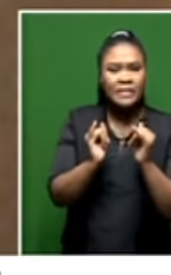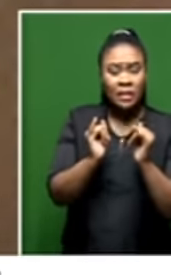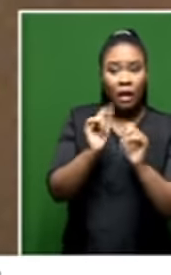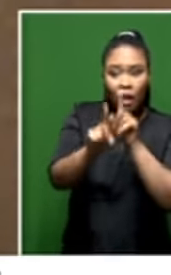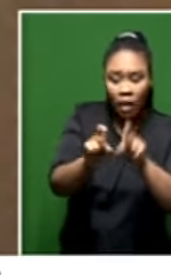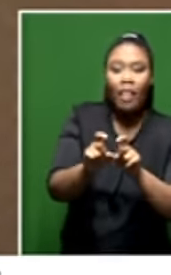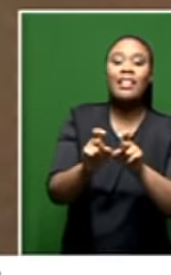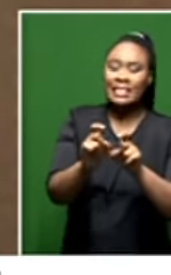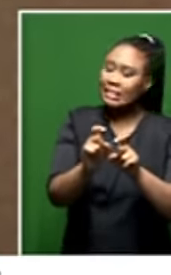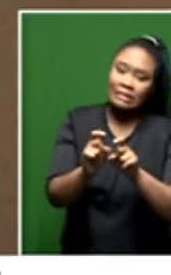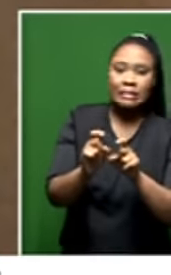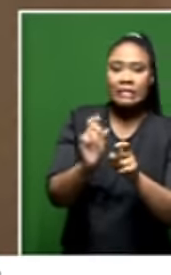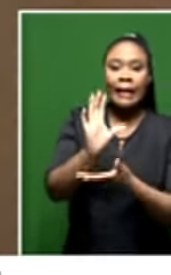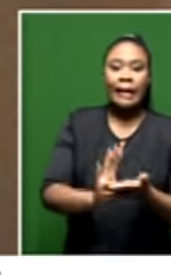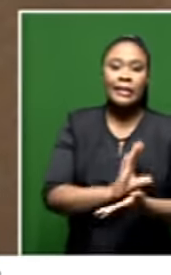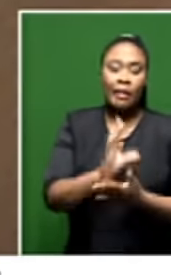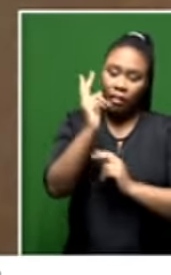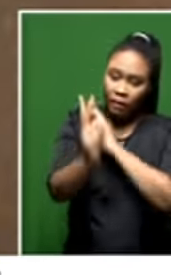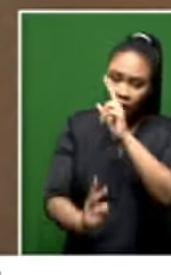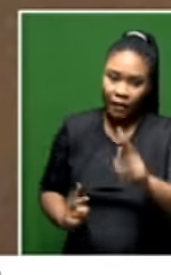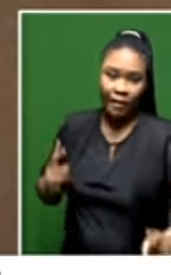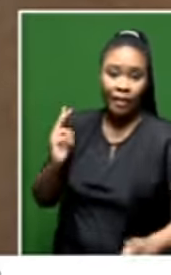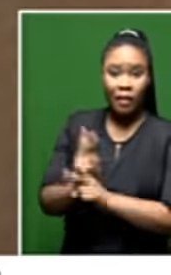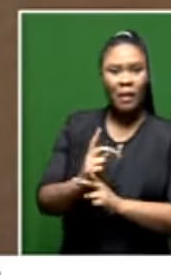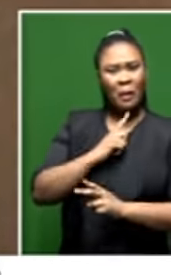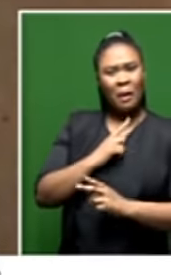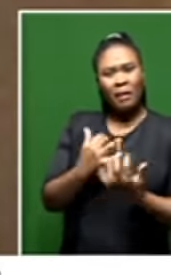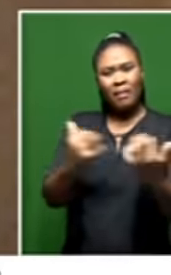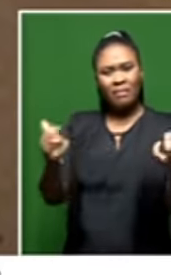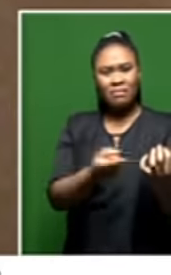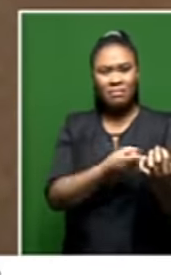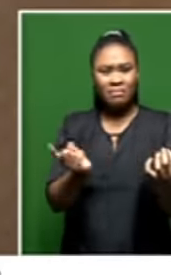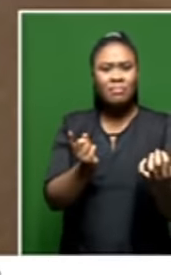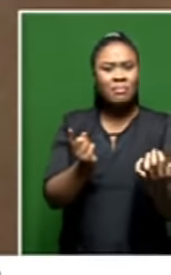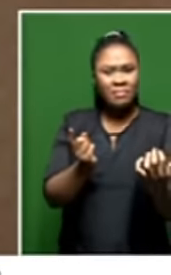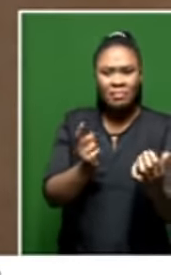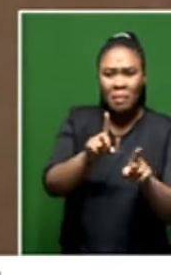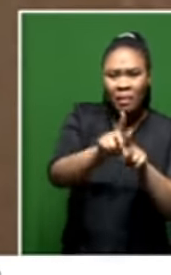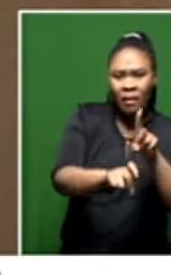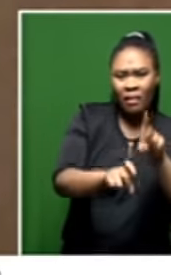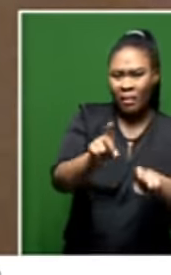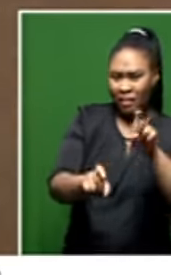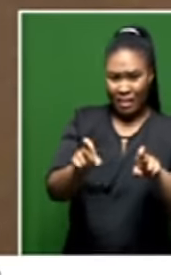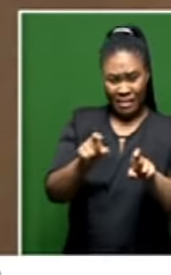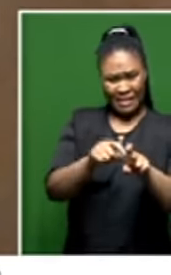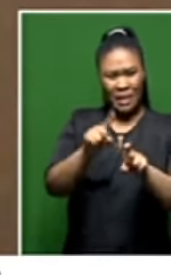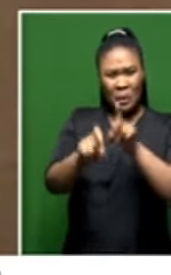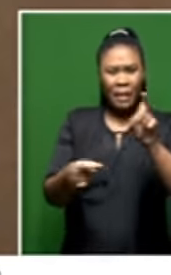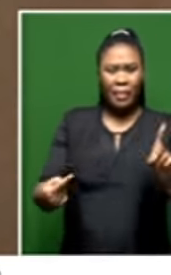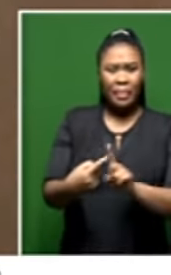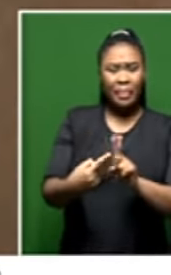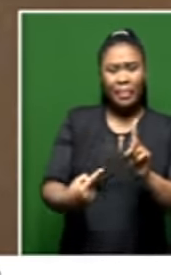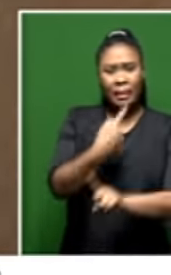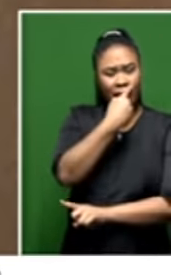that were debated and the questions that were asked of the candidates had nothing to do with their ability to